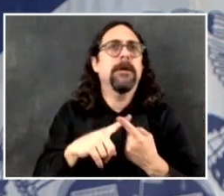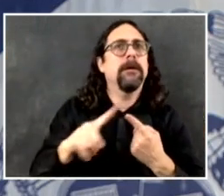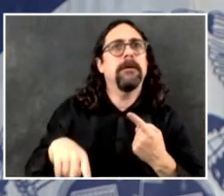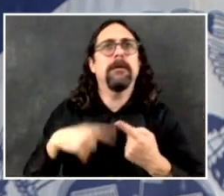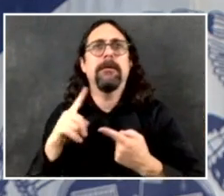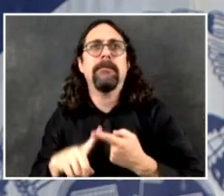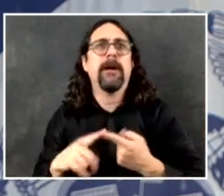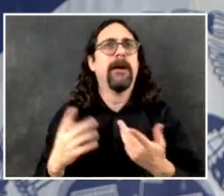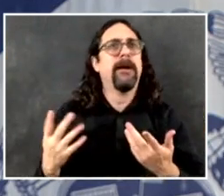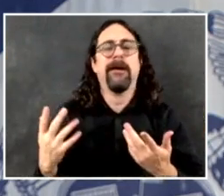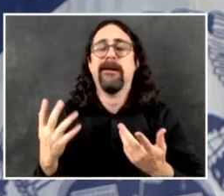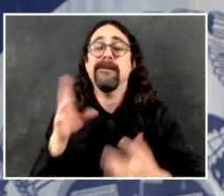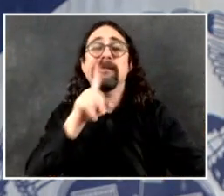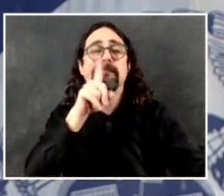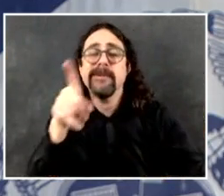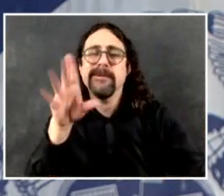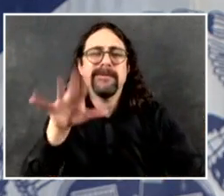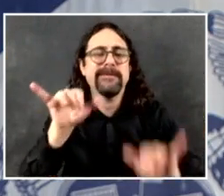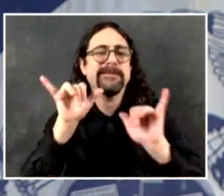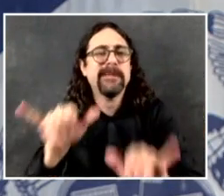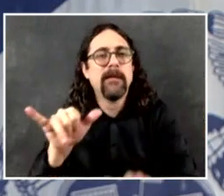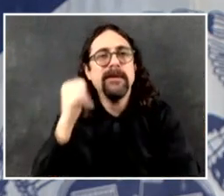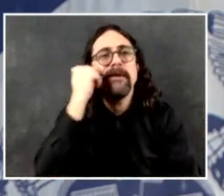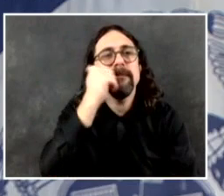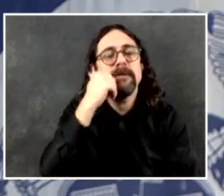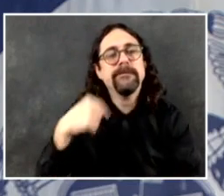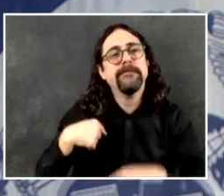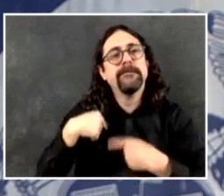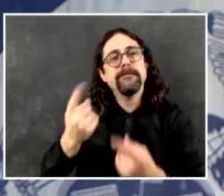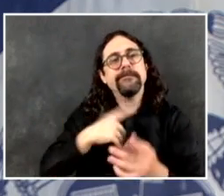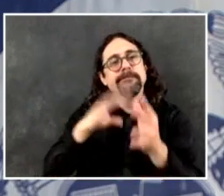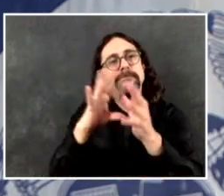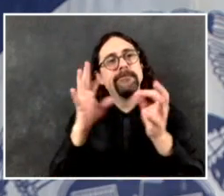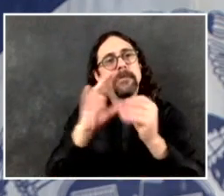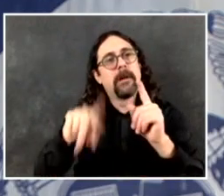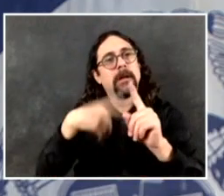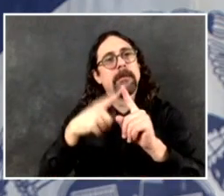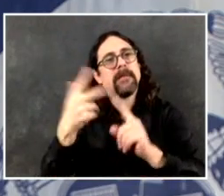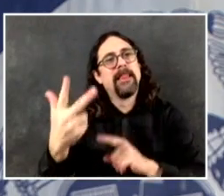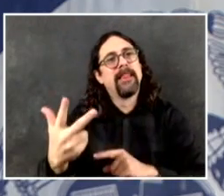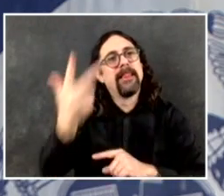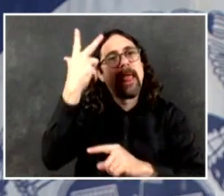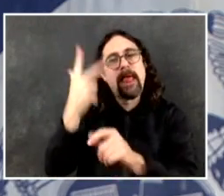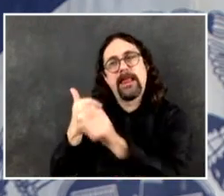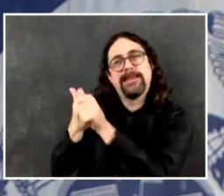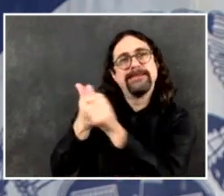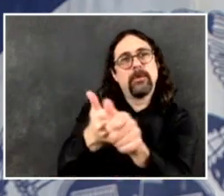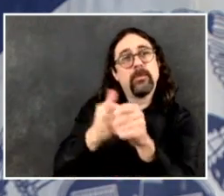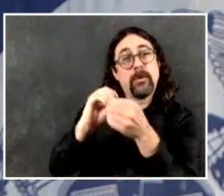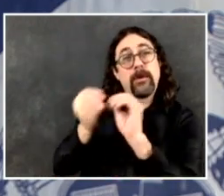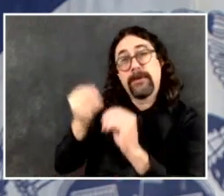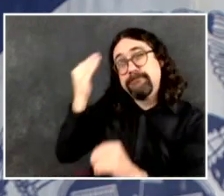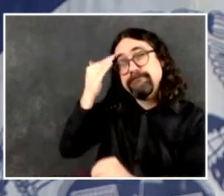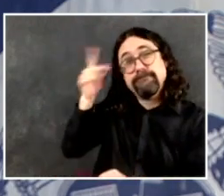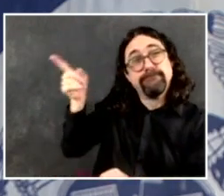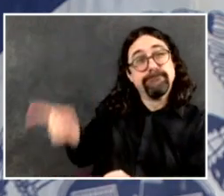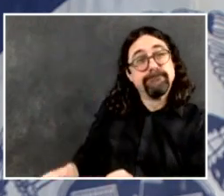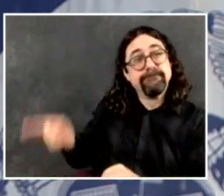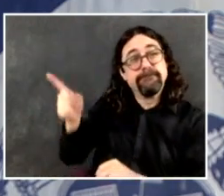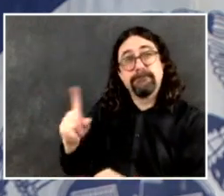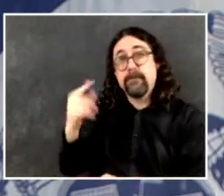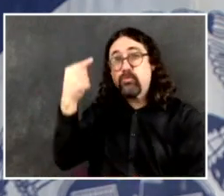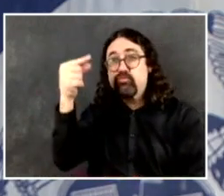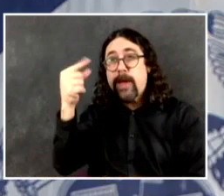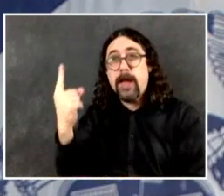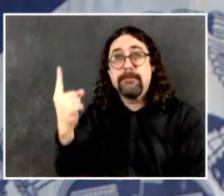We're working right now on what each element of a restart looks like, and it will not all happen at once. I'm going to keep cautioning. Restart